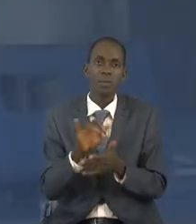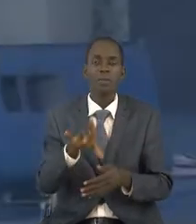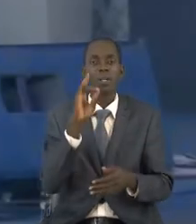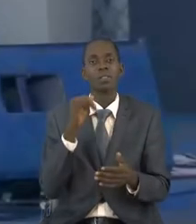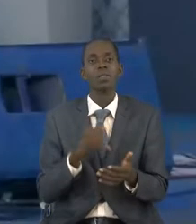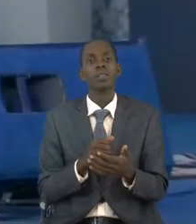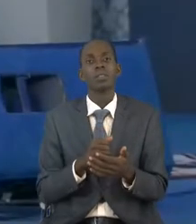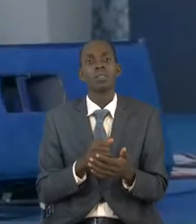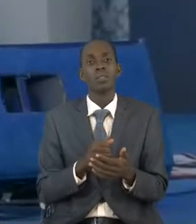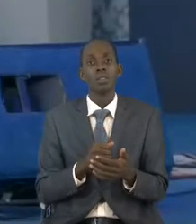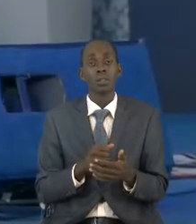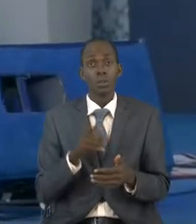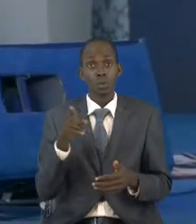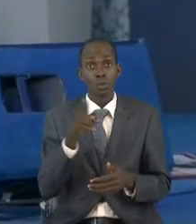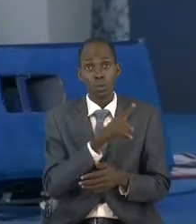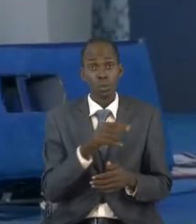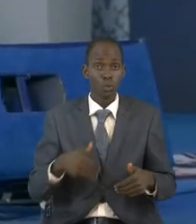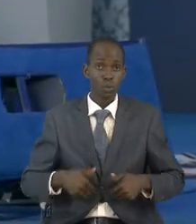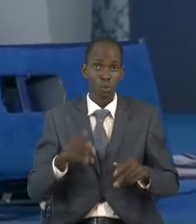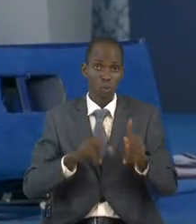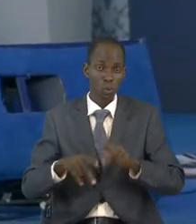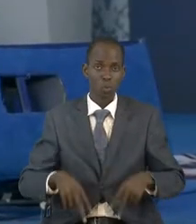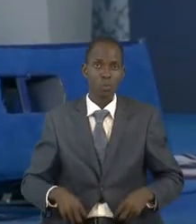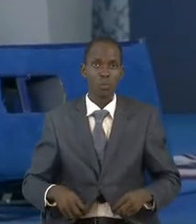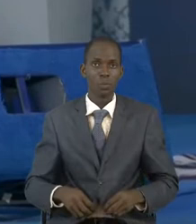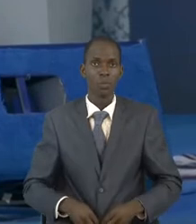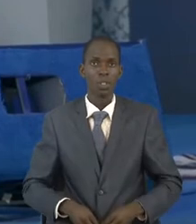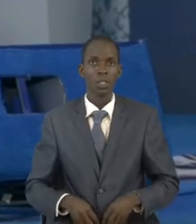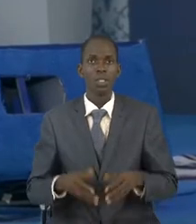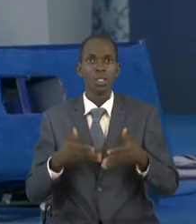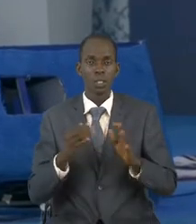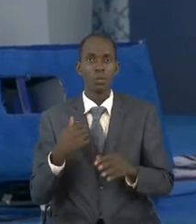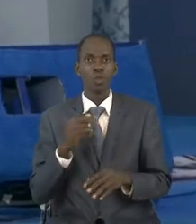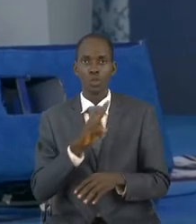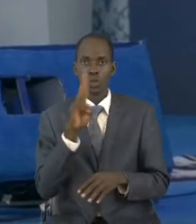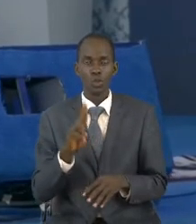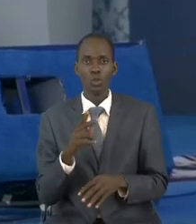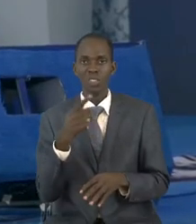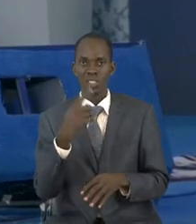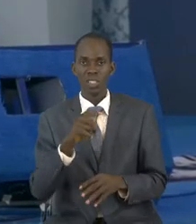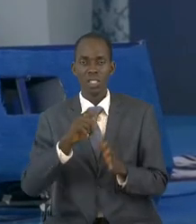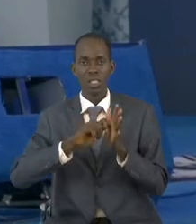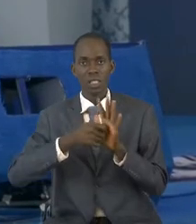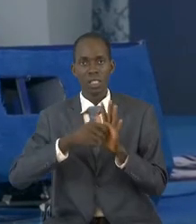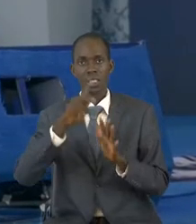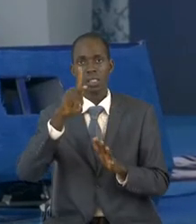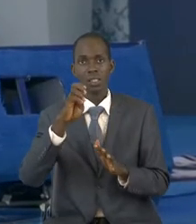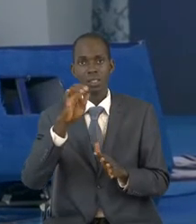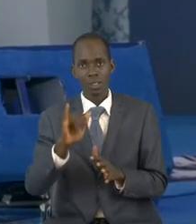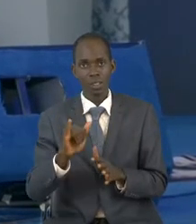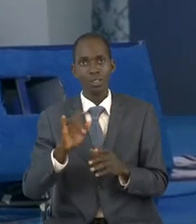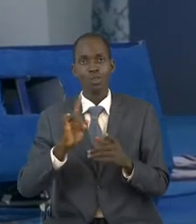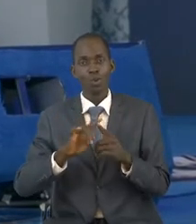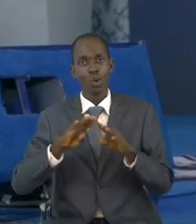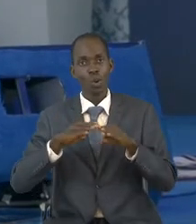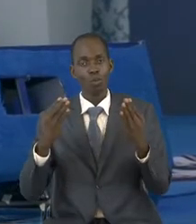Young people, let me use the key to open your box